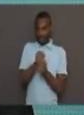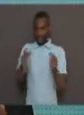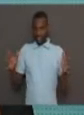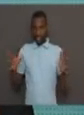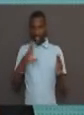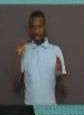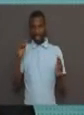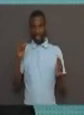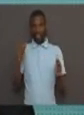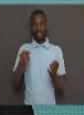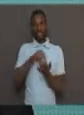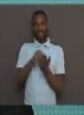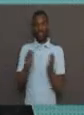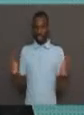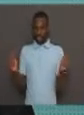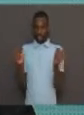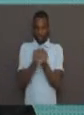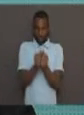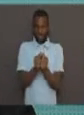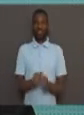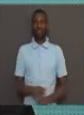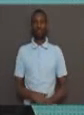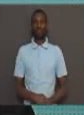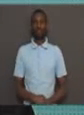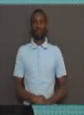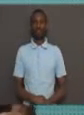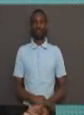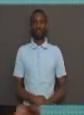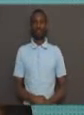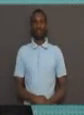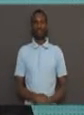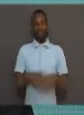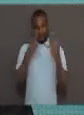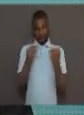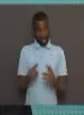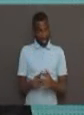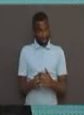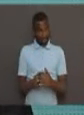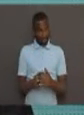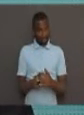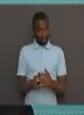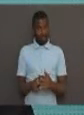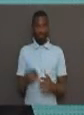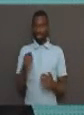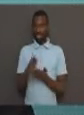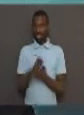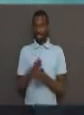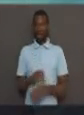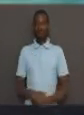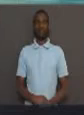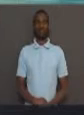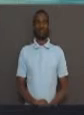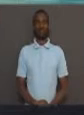fission and nuclear fusion. Let us get started with the lesson.